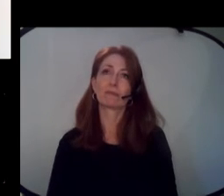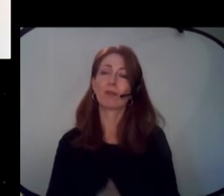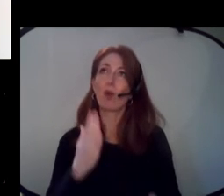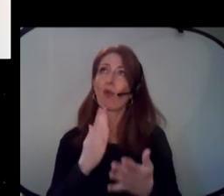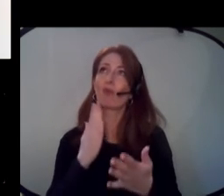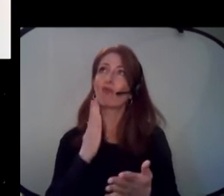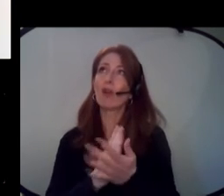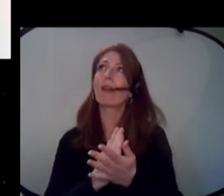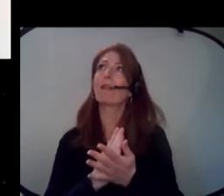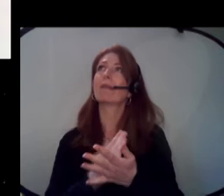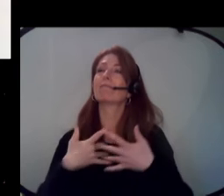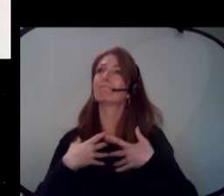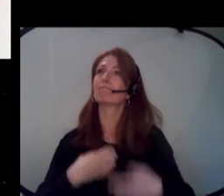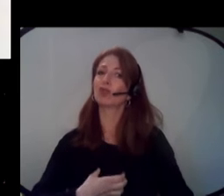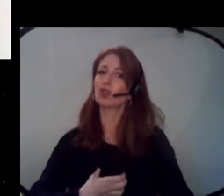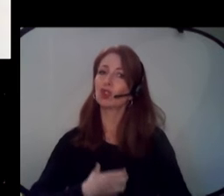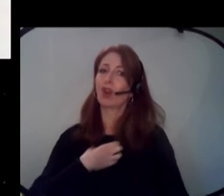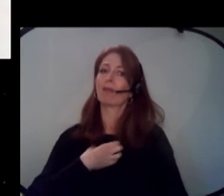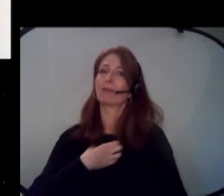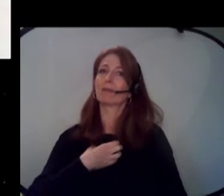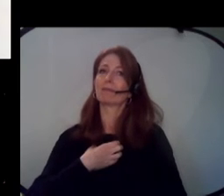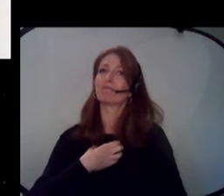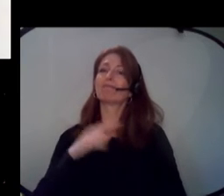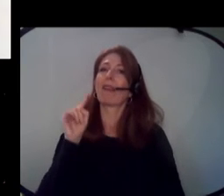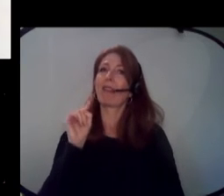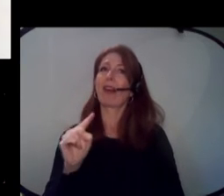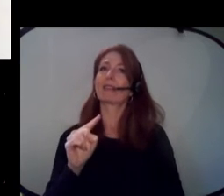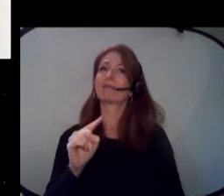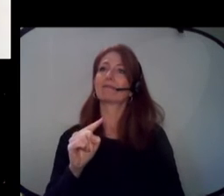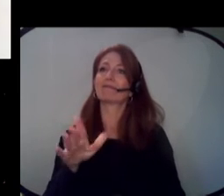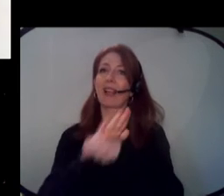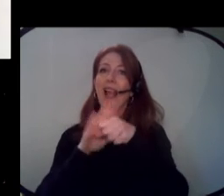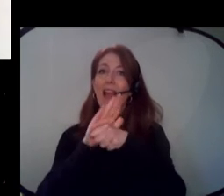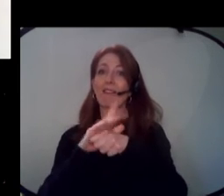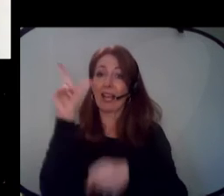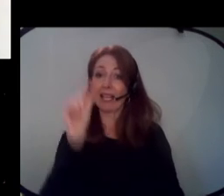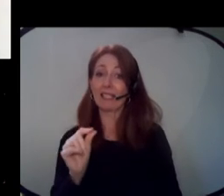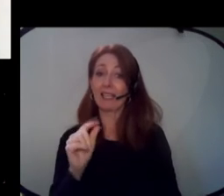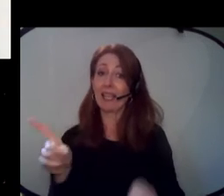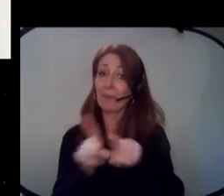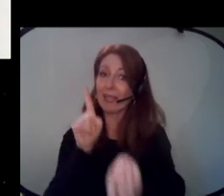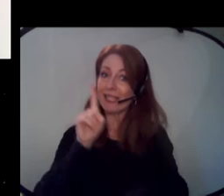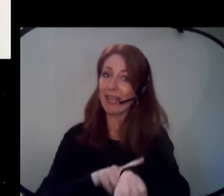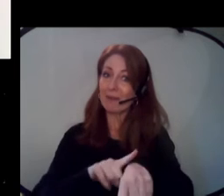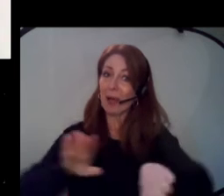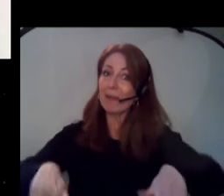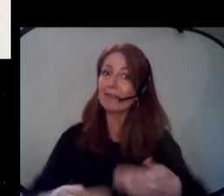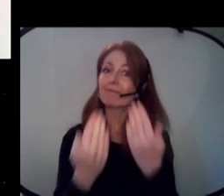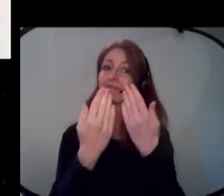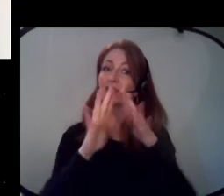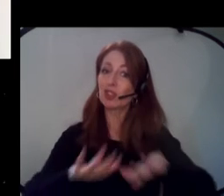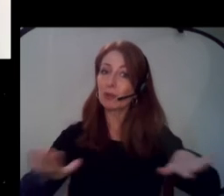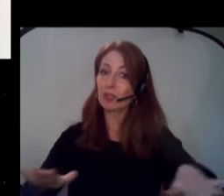women artists in that particular part of Italy. She's also having children. I mean, this is a working mother. She